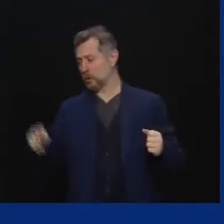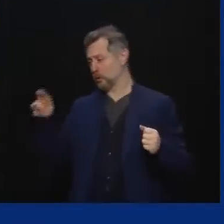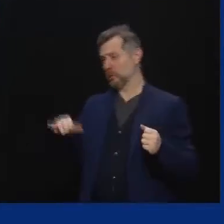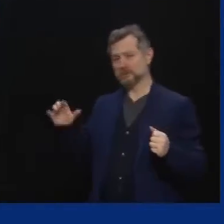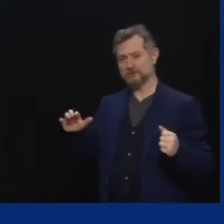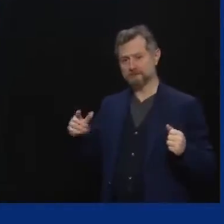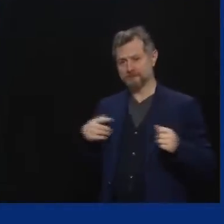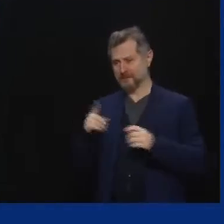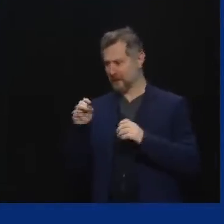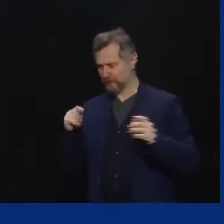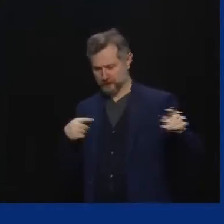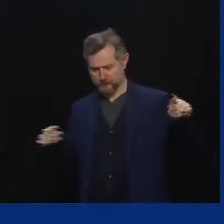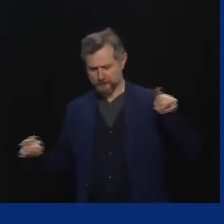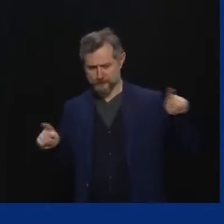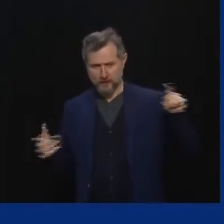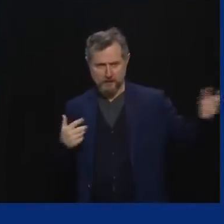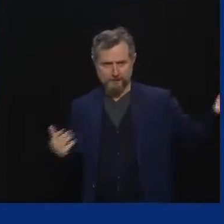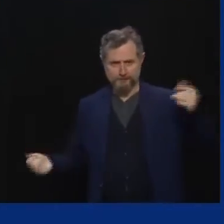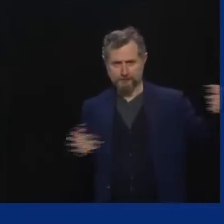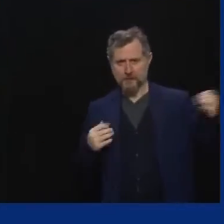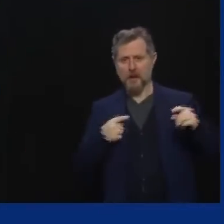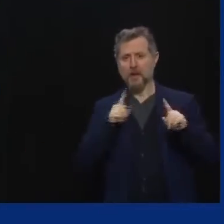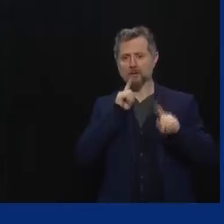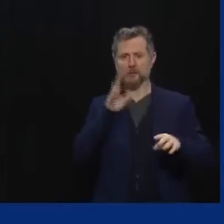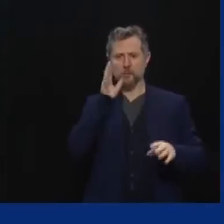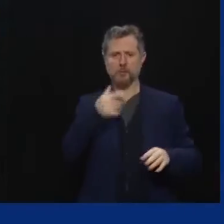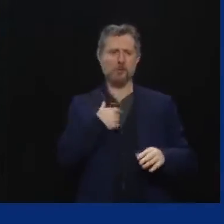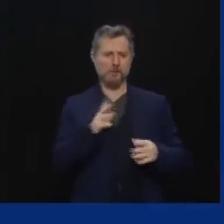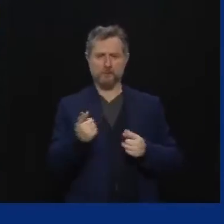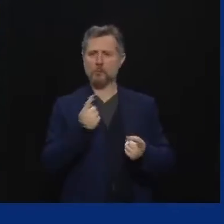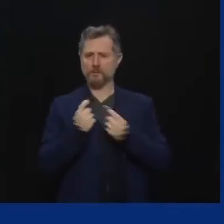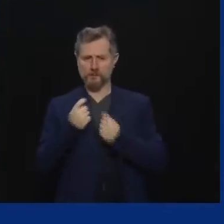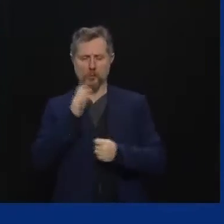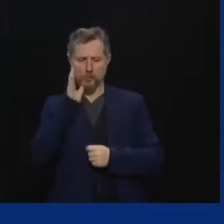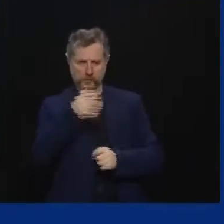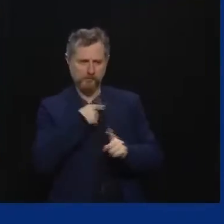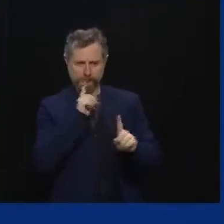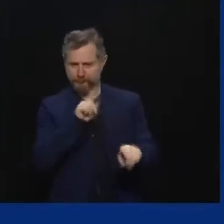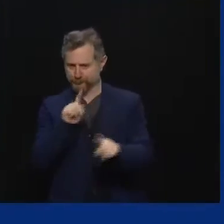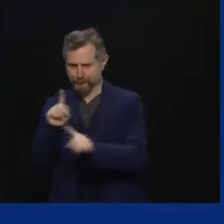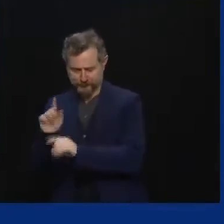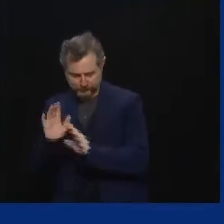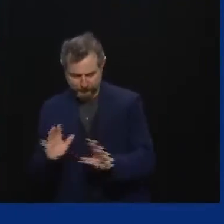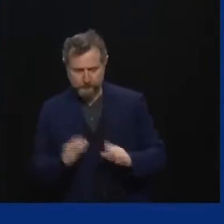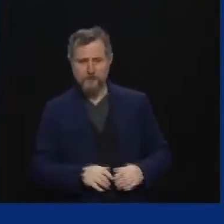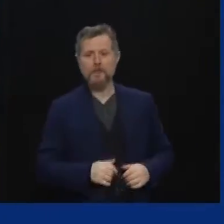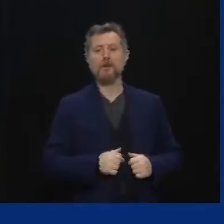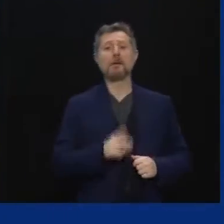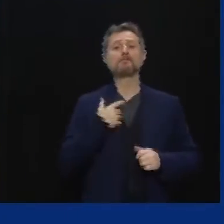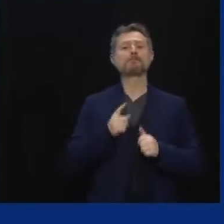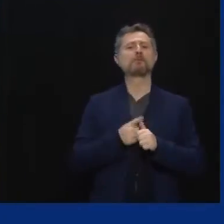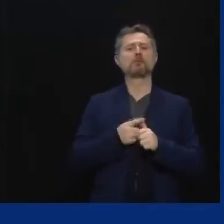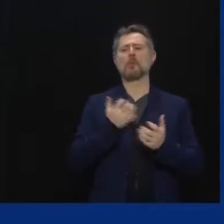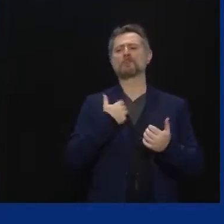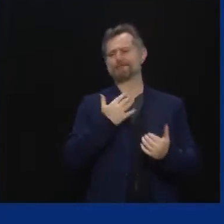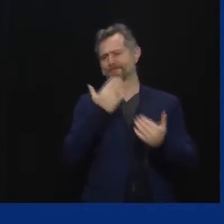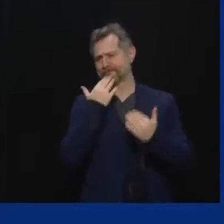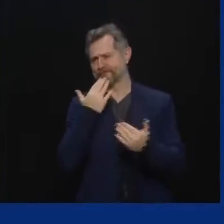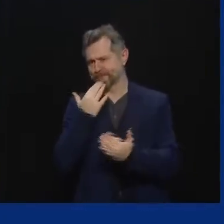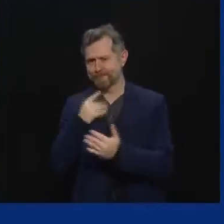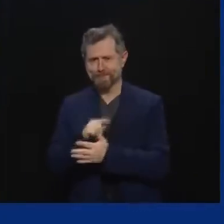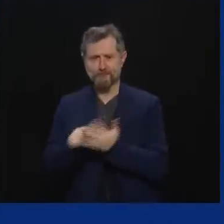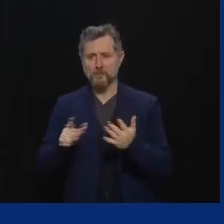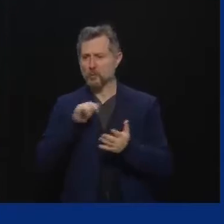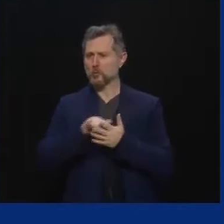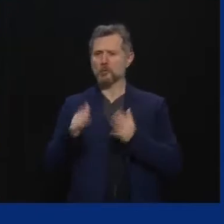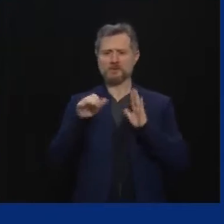questions about that. But I want to start out by giving more thanks, including to the New York State Health Department, for